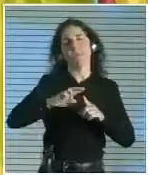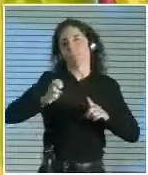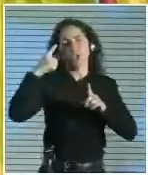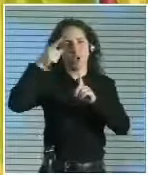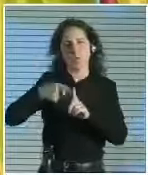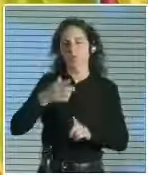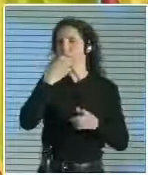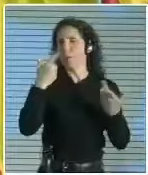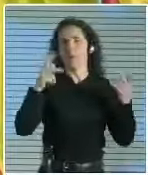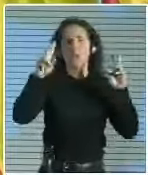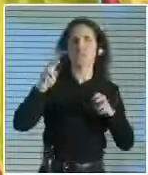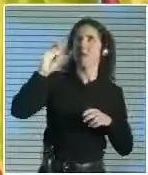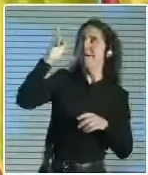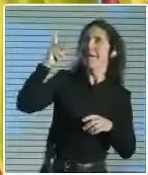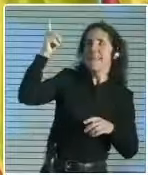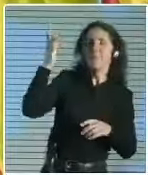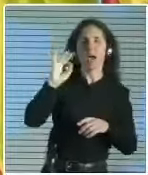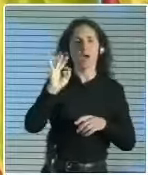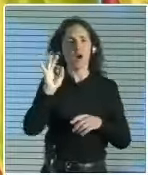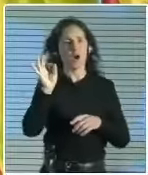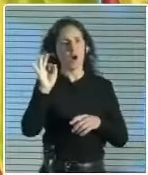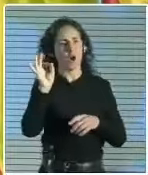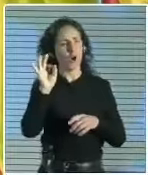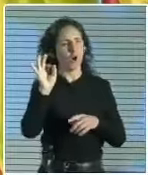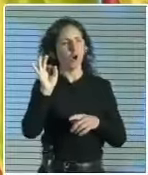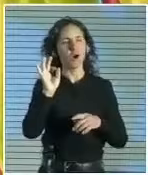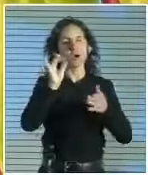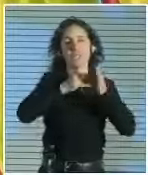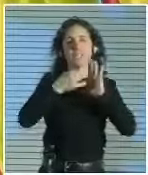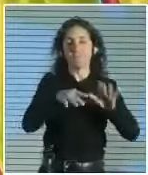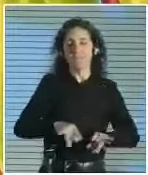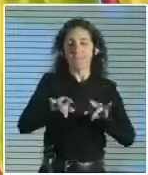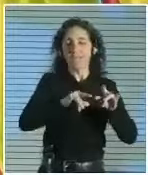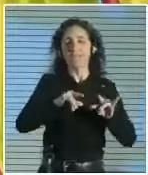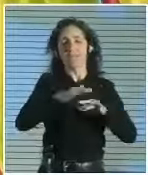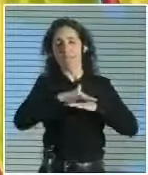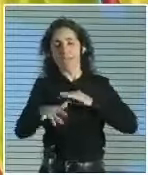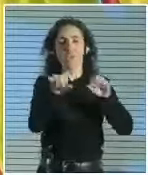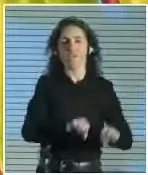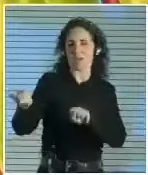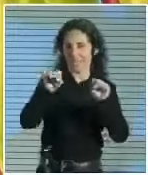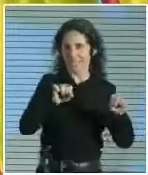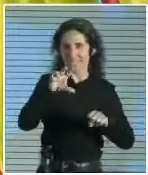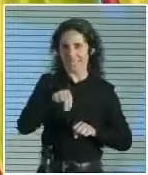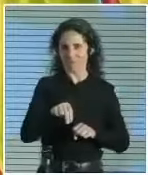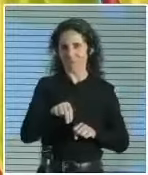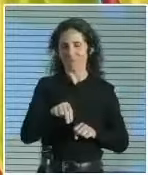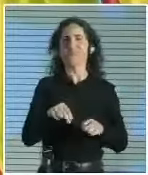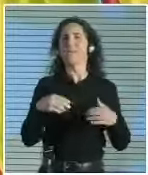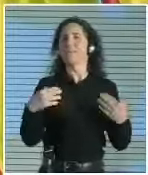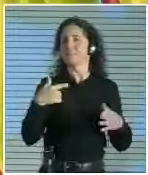on protecting terrestrial and marine ecosystems. So Jorge, what does that mean to be an implementation mechanism of SDG